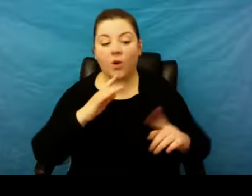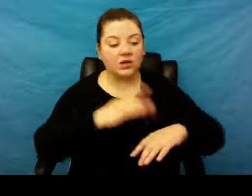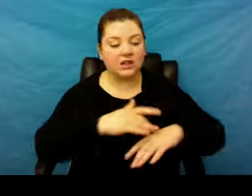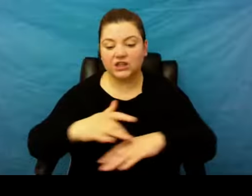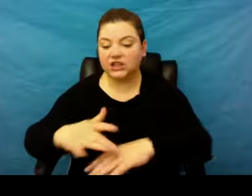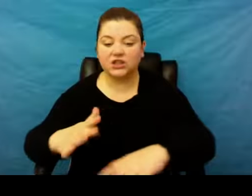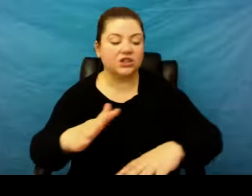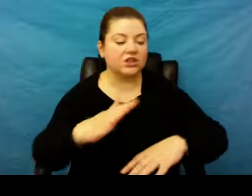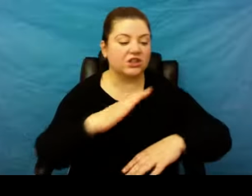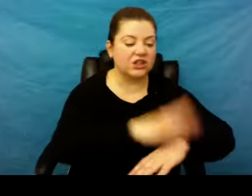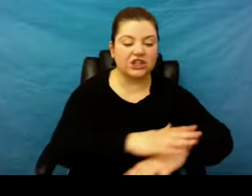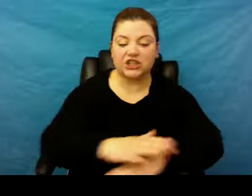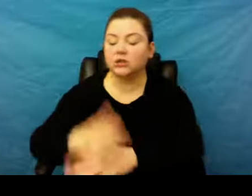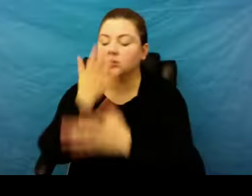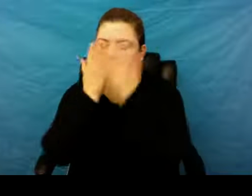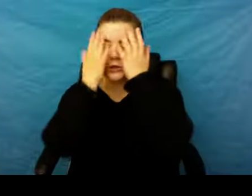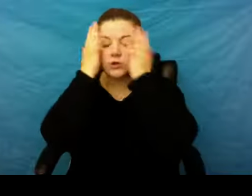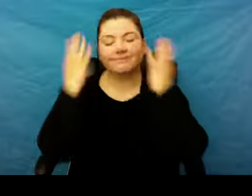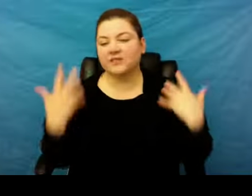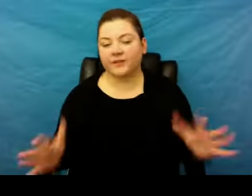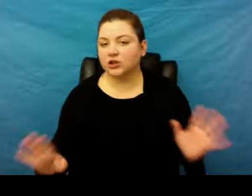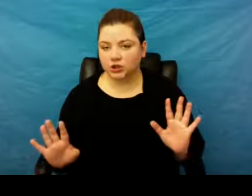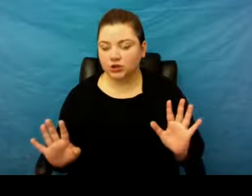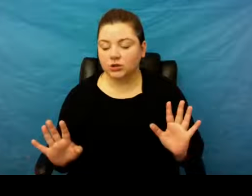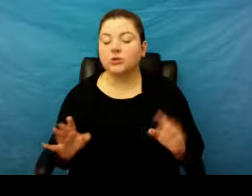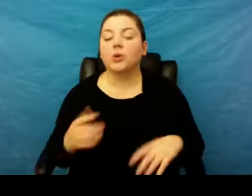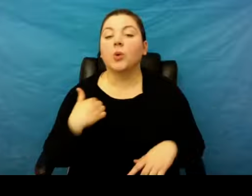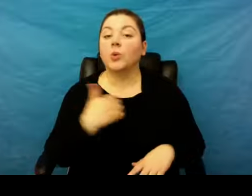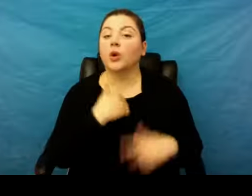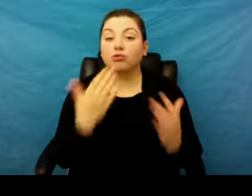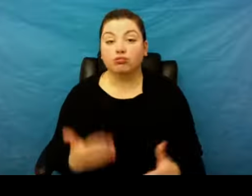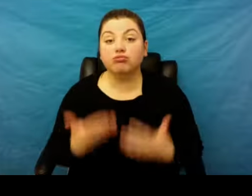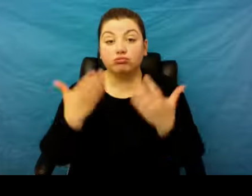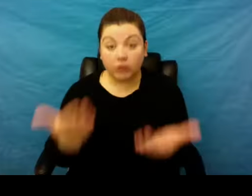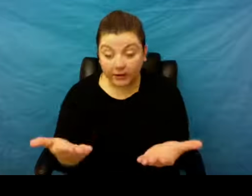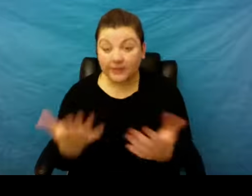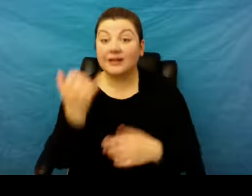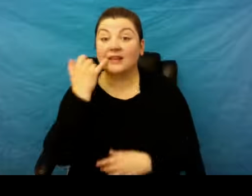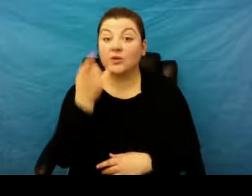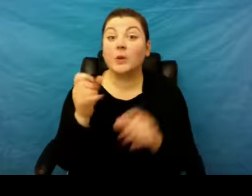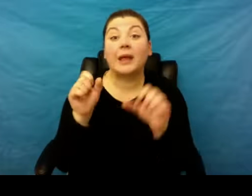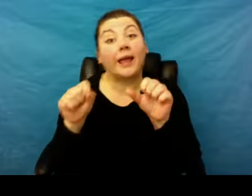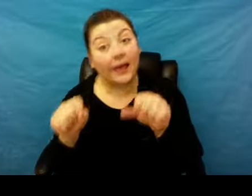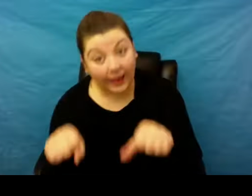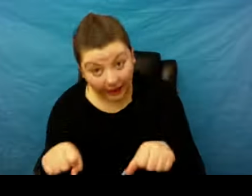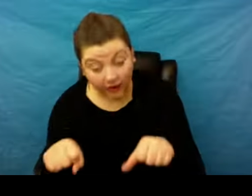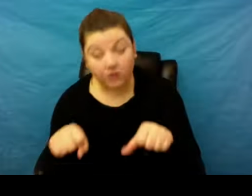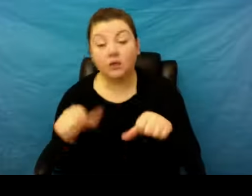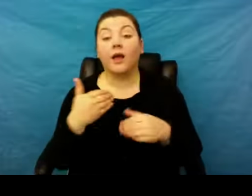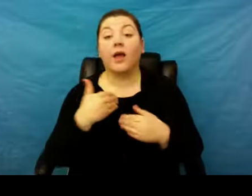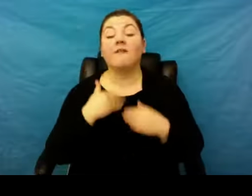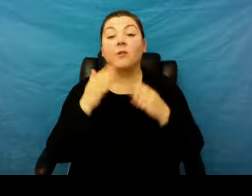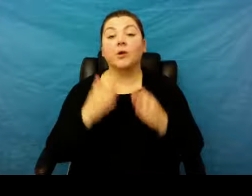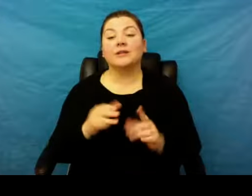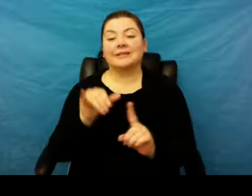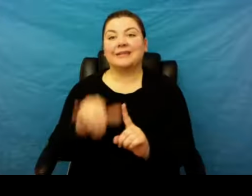their person and then touch your face. So what are people recommending? If you're able, have the person in a separate